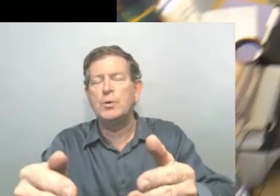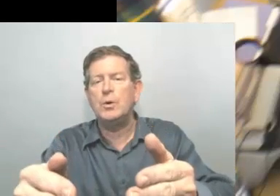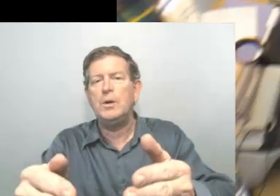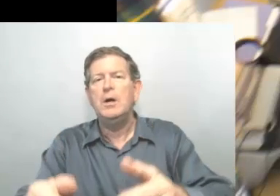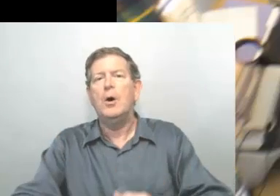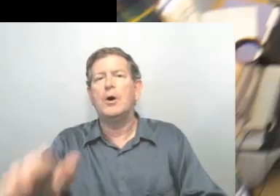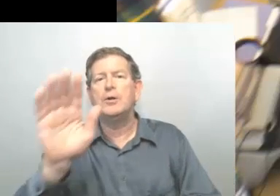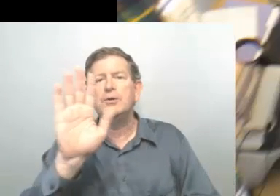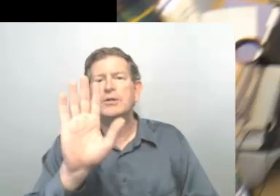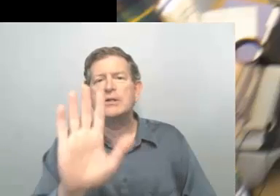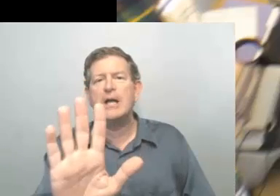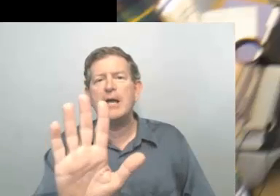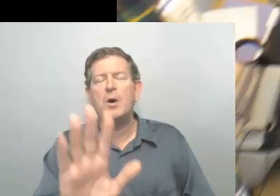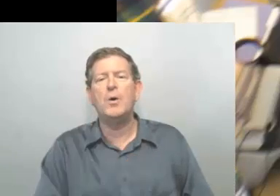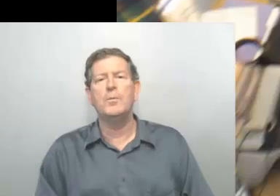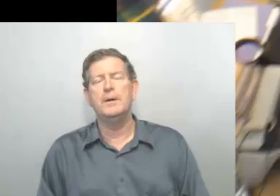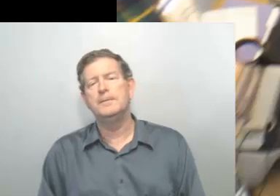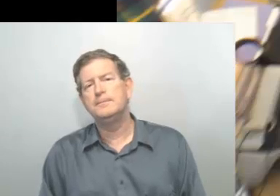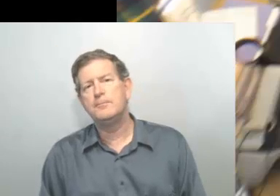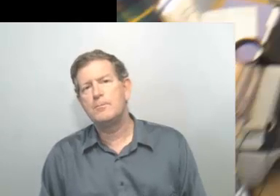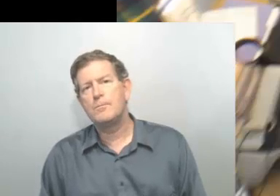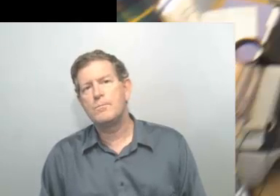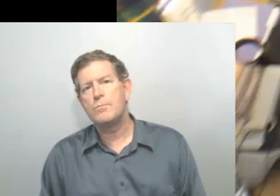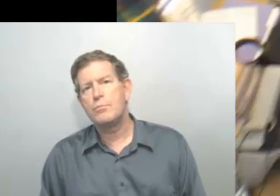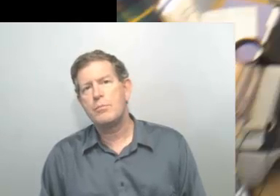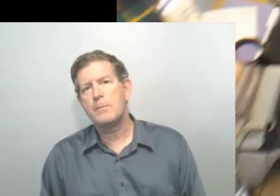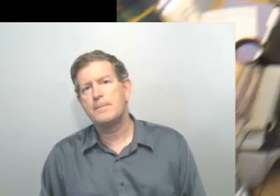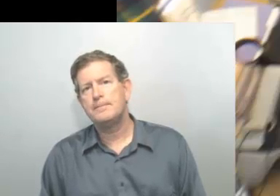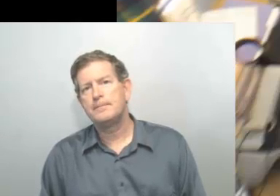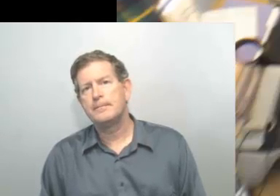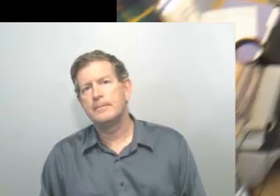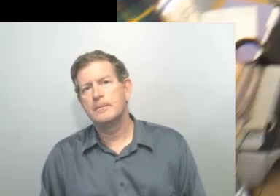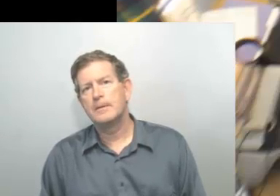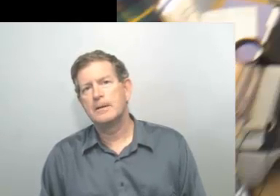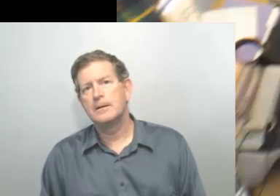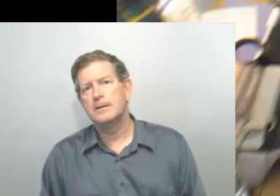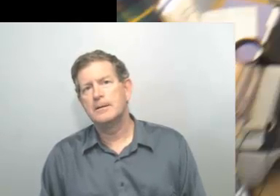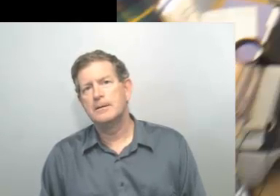go to school, or do you stay home?